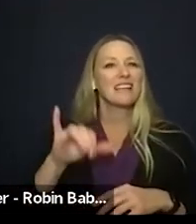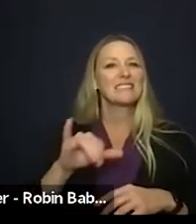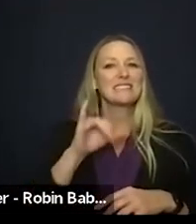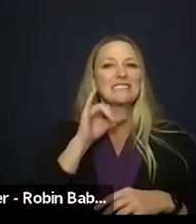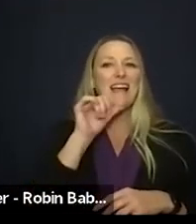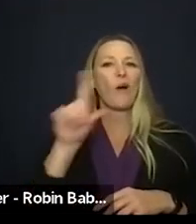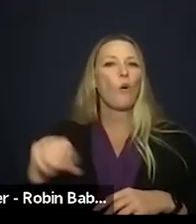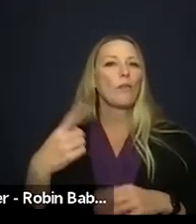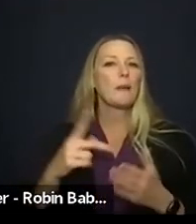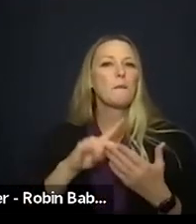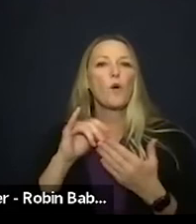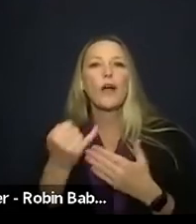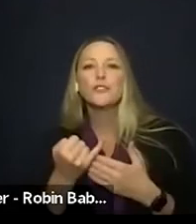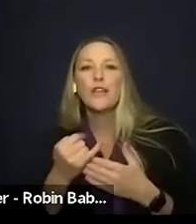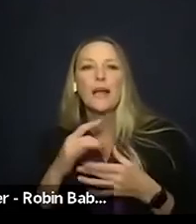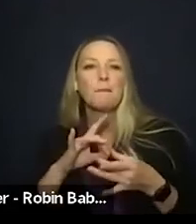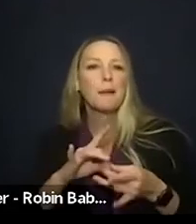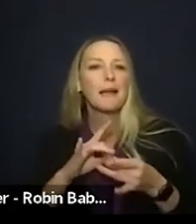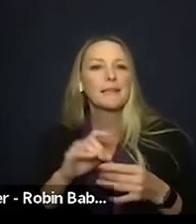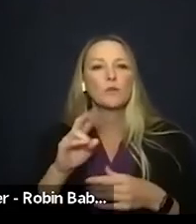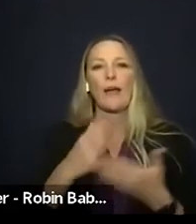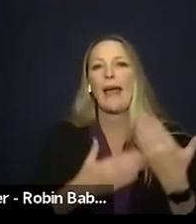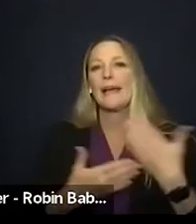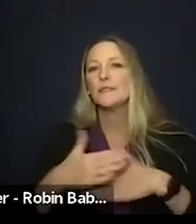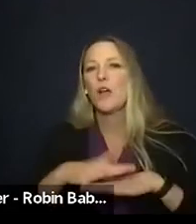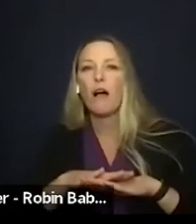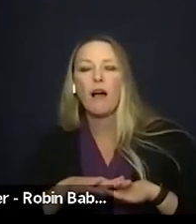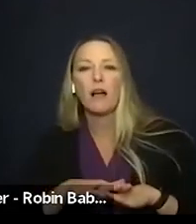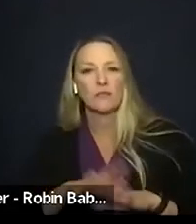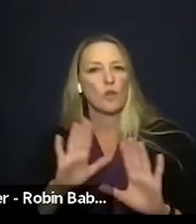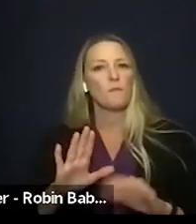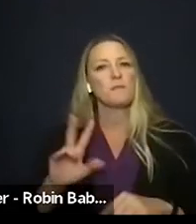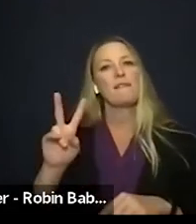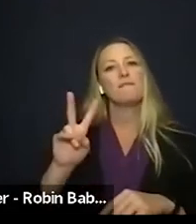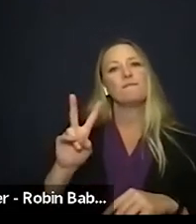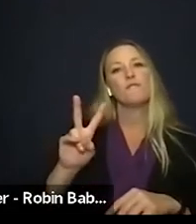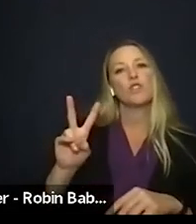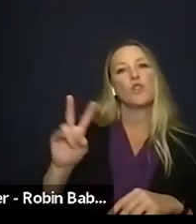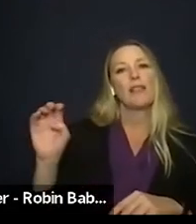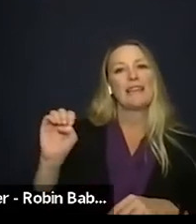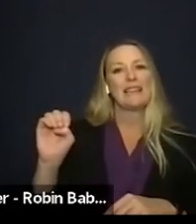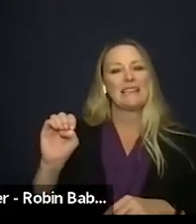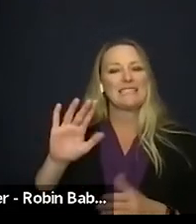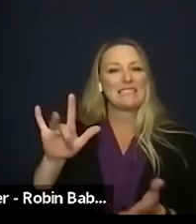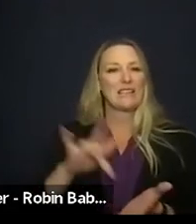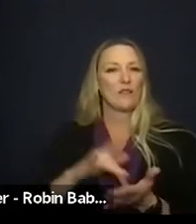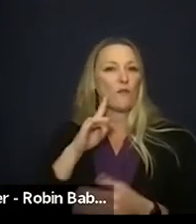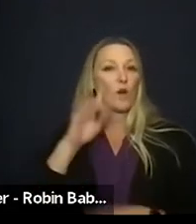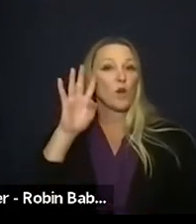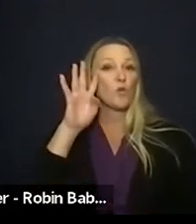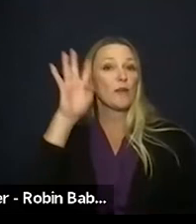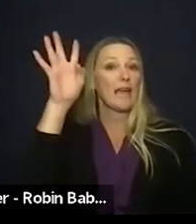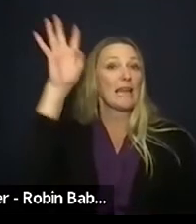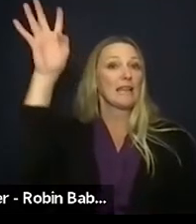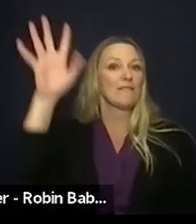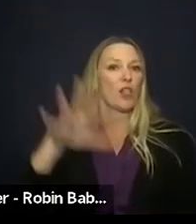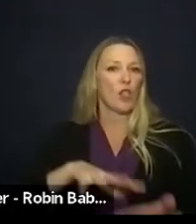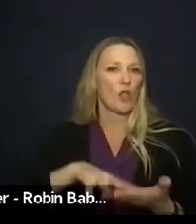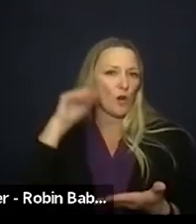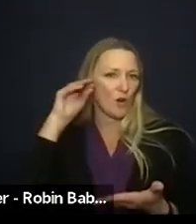beast or hands-on and so the virtual healing center for creative learning will be a place where